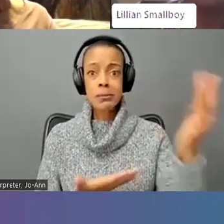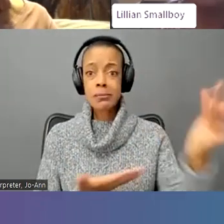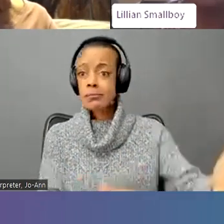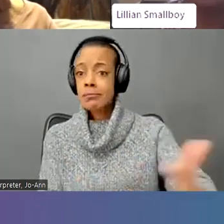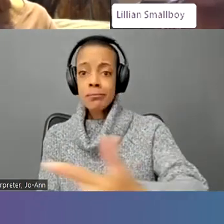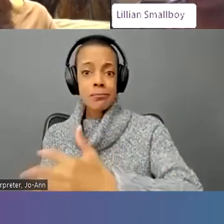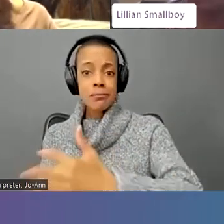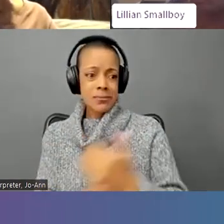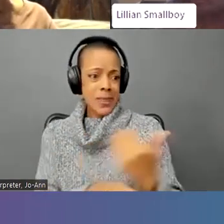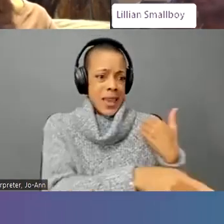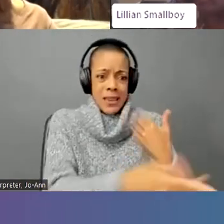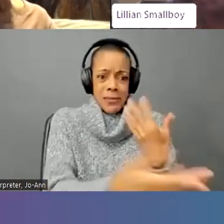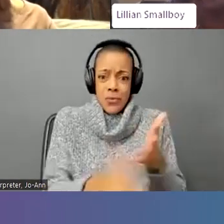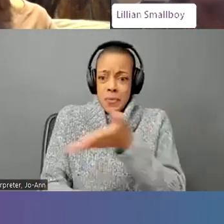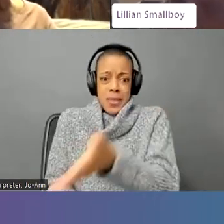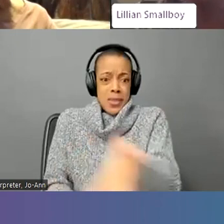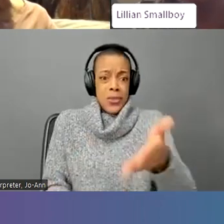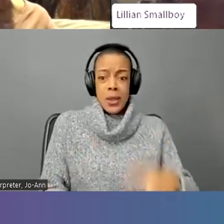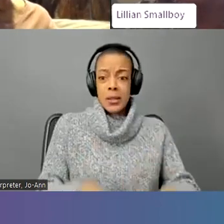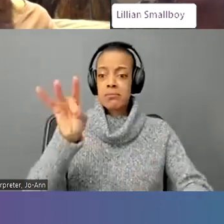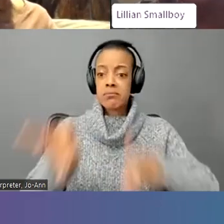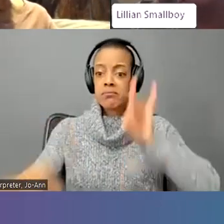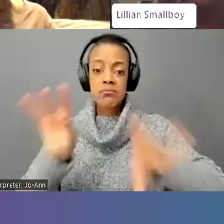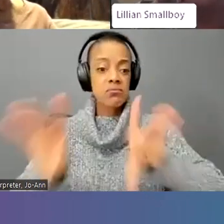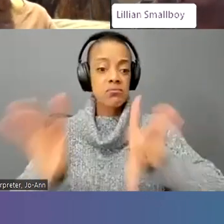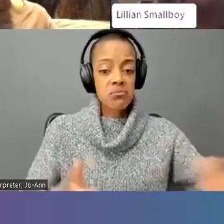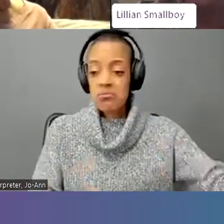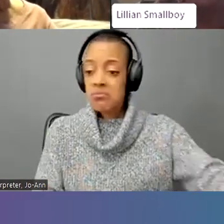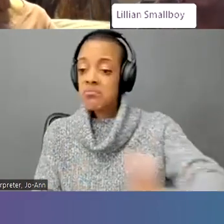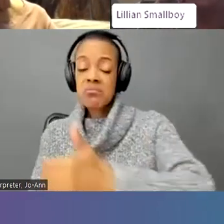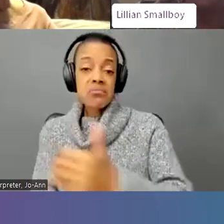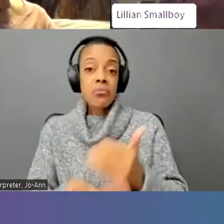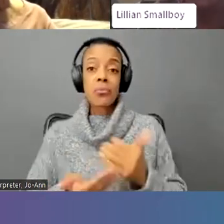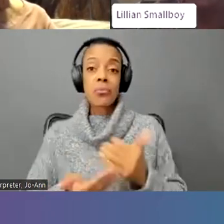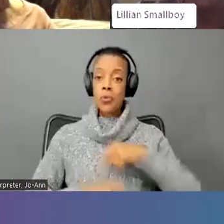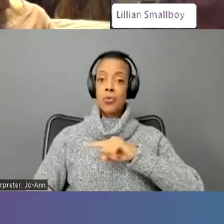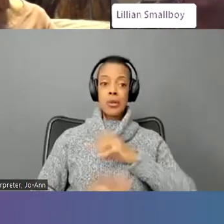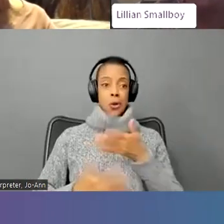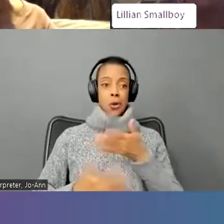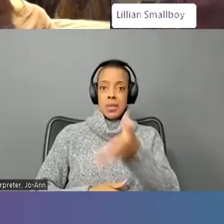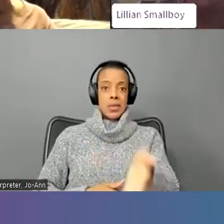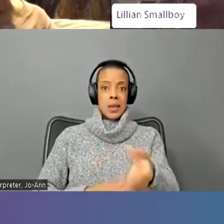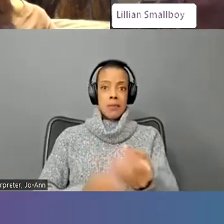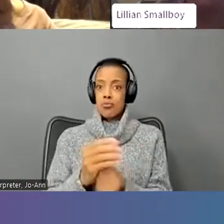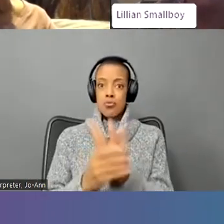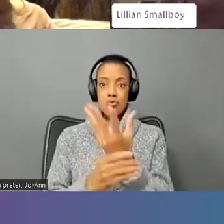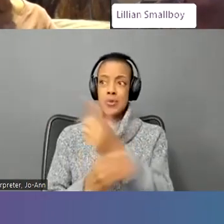the medicines, gather the food that was out there already growing, you know, because the Creator had this great vision